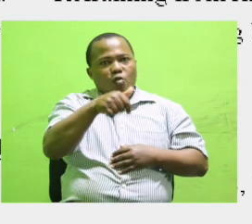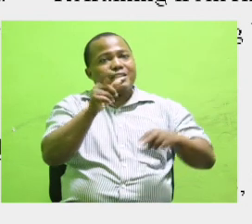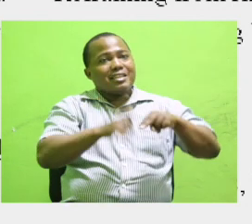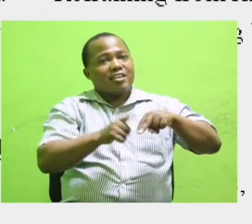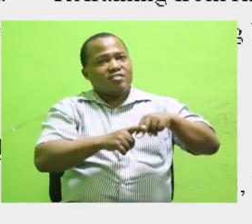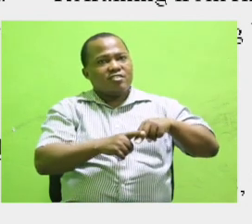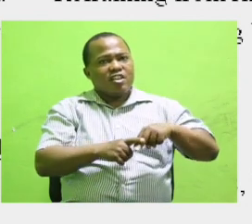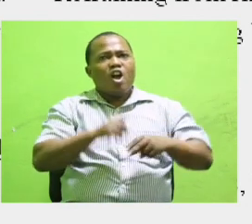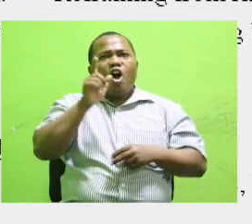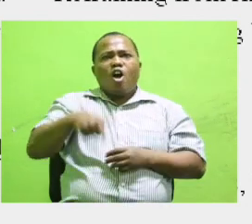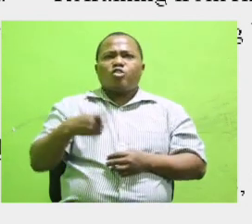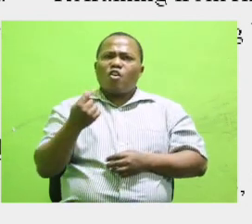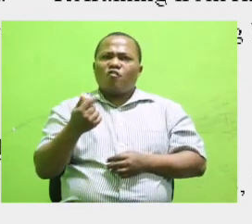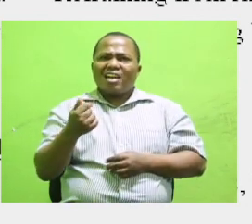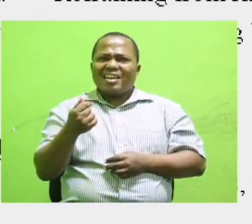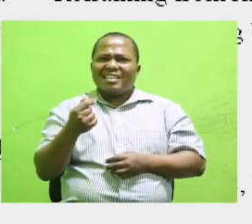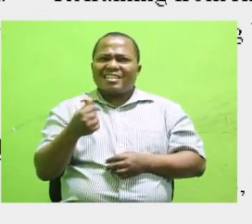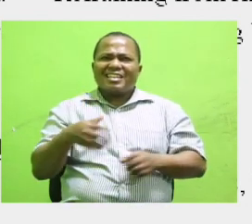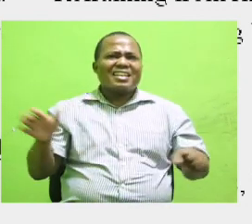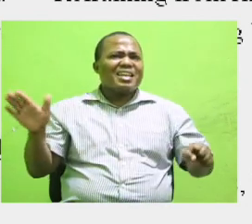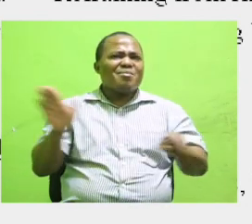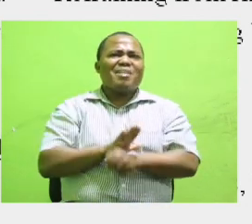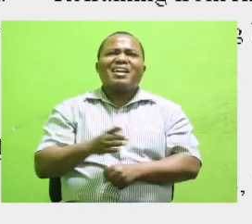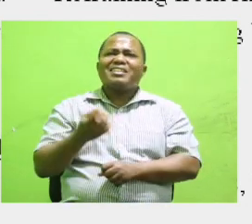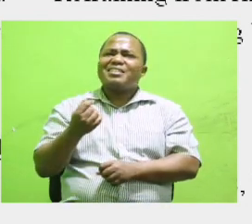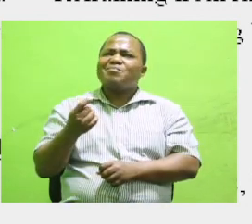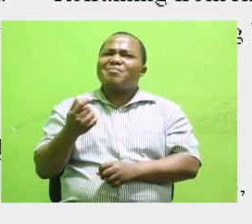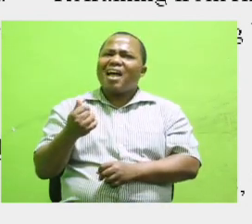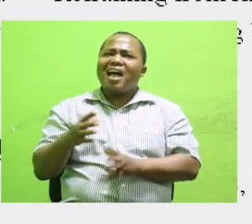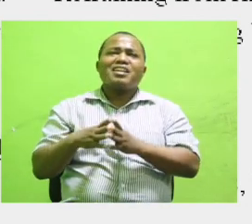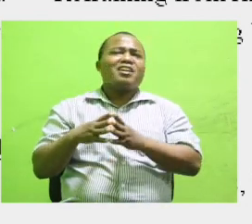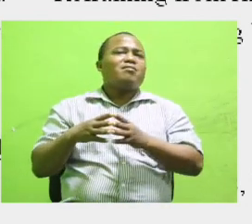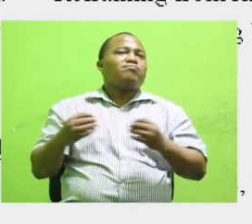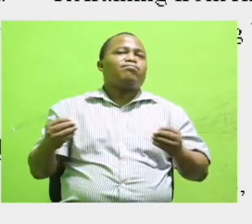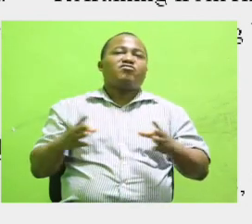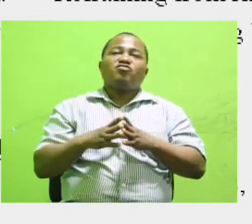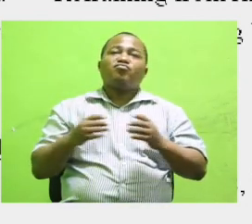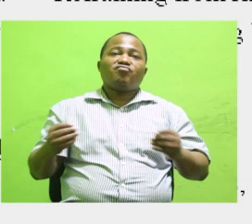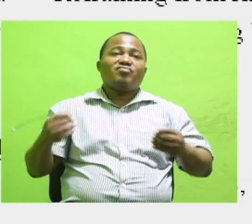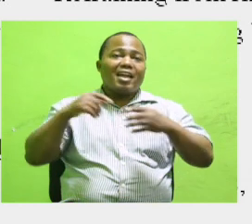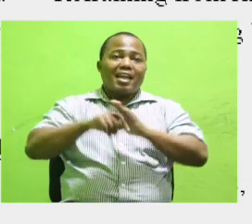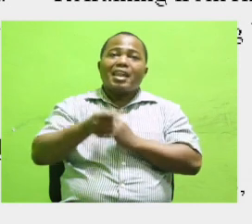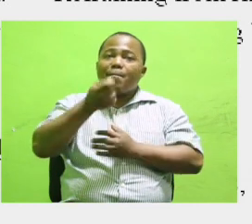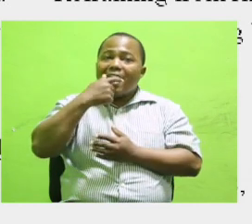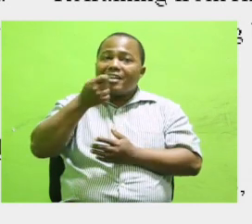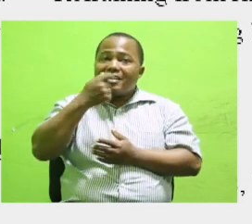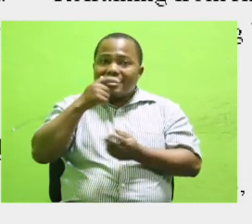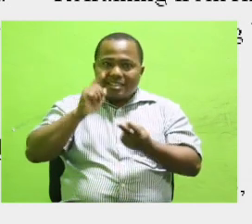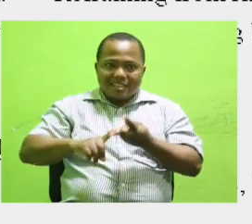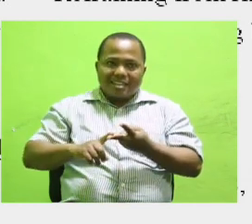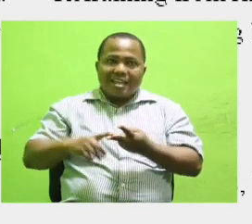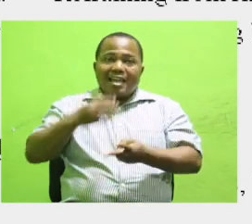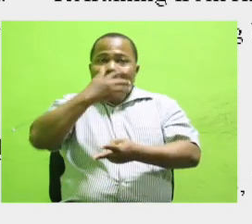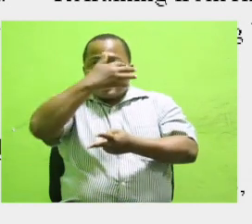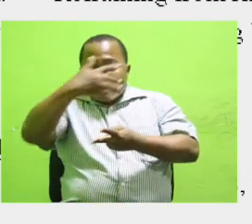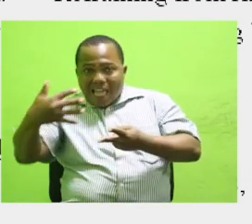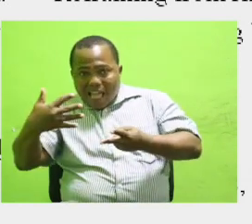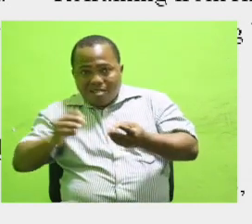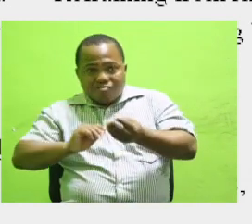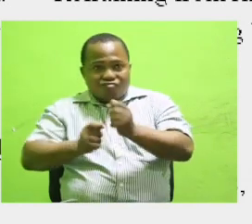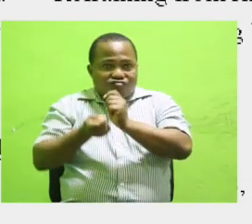the spread and to control the spread of HIV AIDS. So,